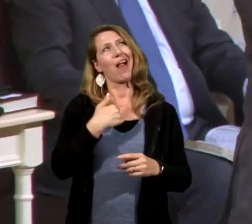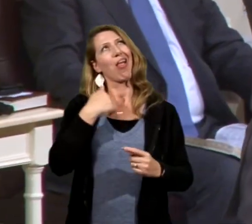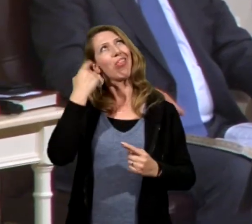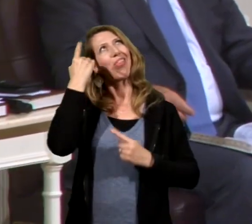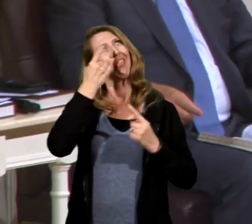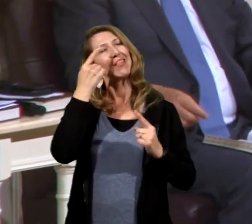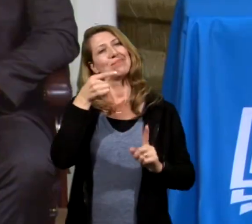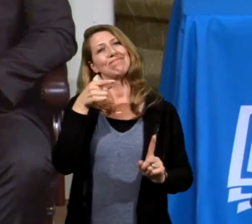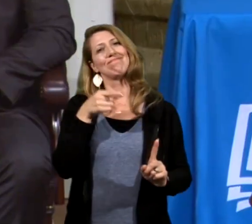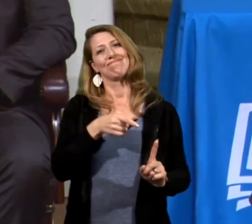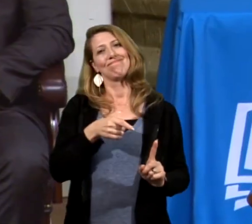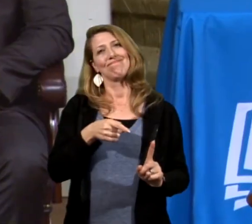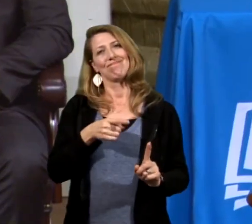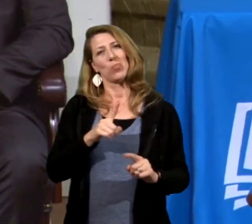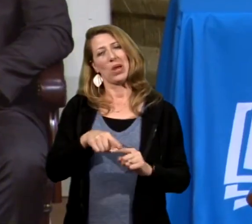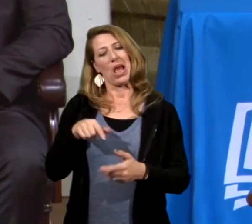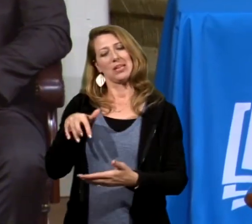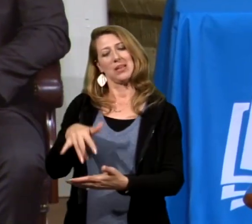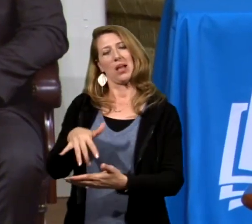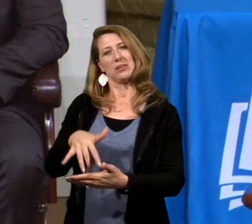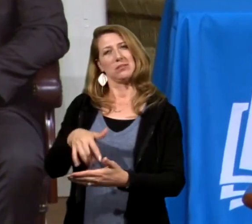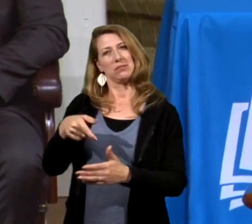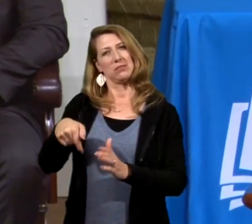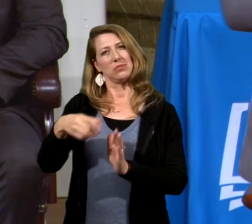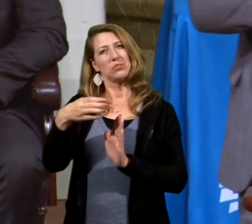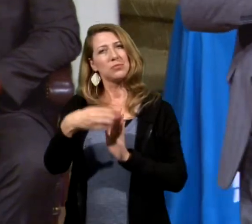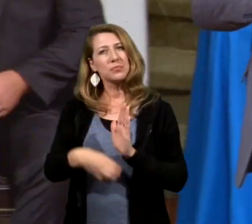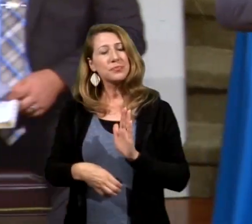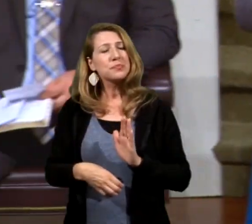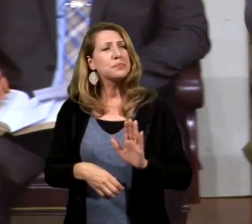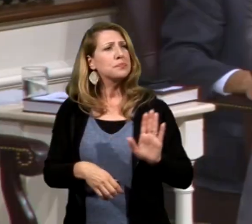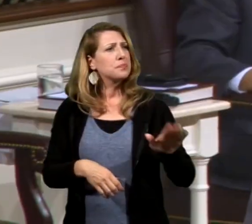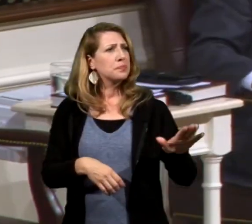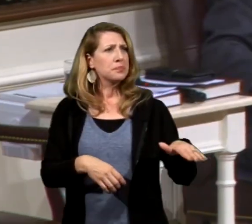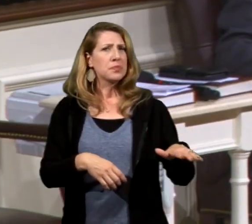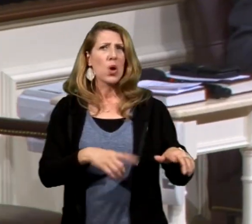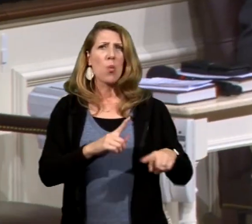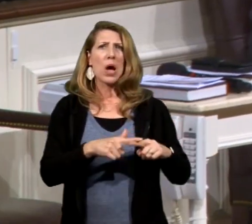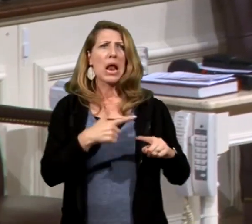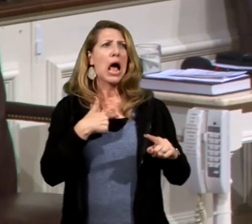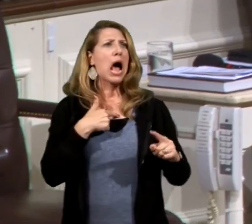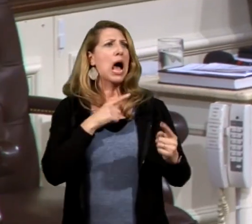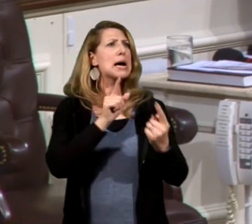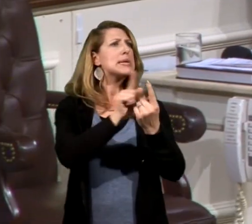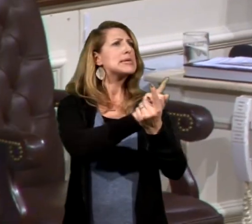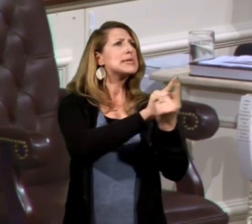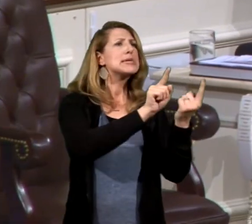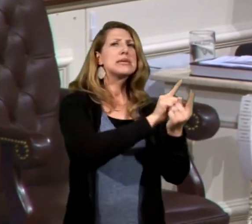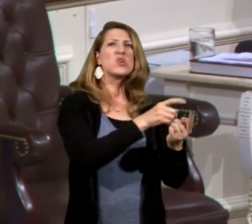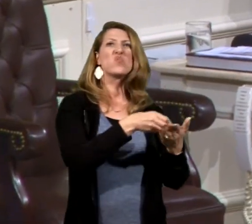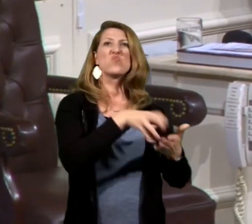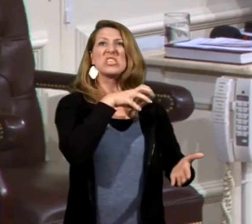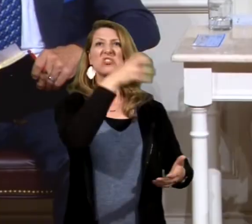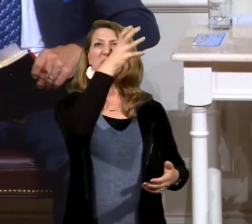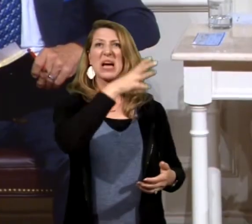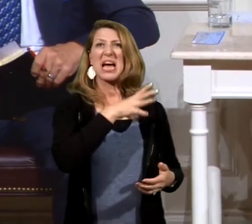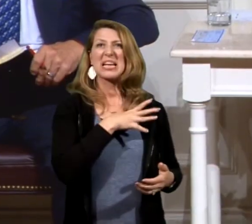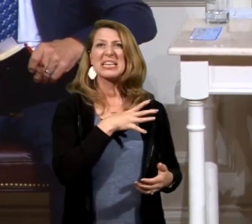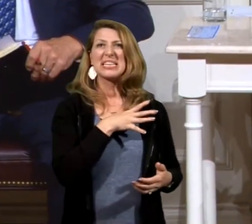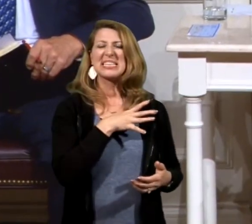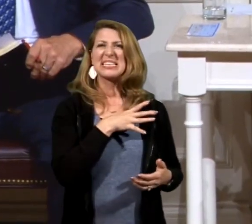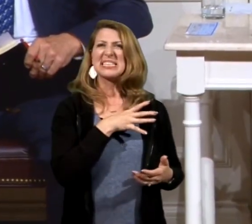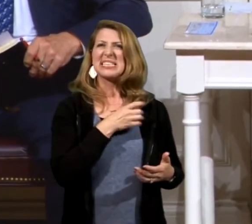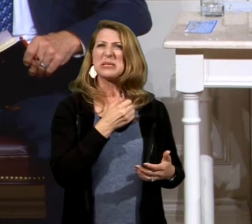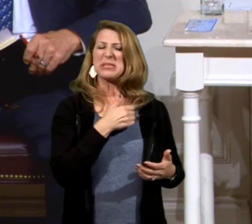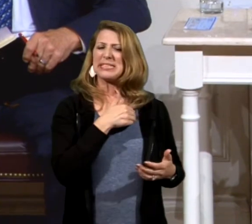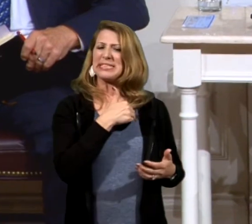this recently. But he said, Pastor, when I get with wealthier men, I find there's an itch